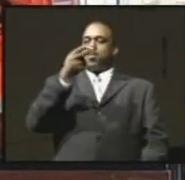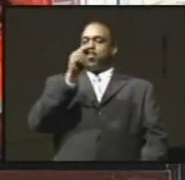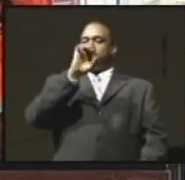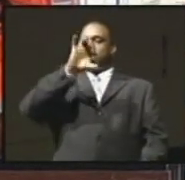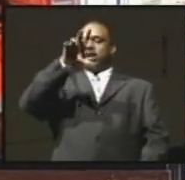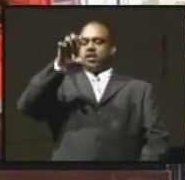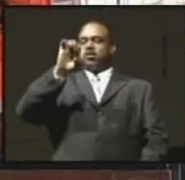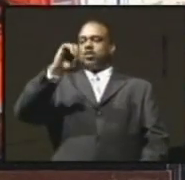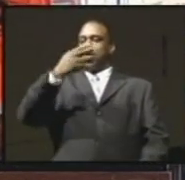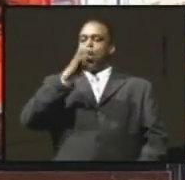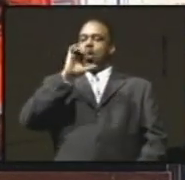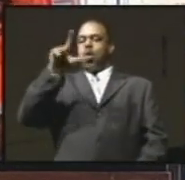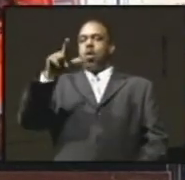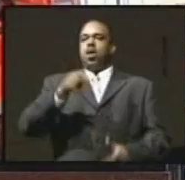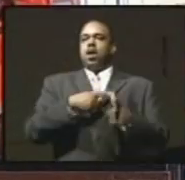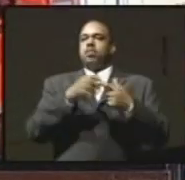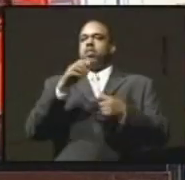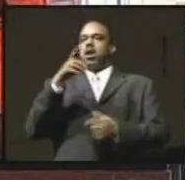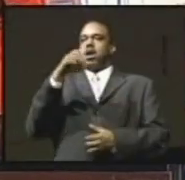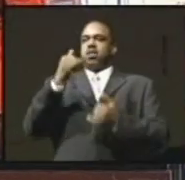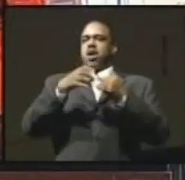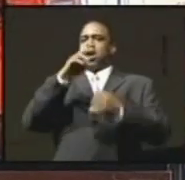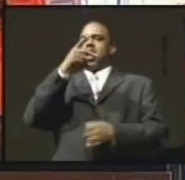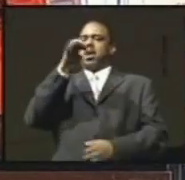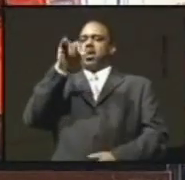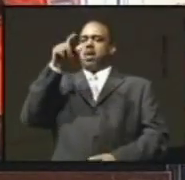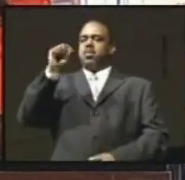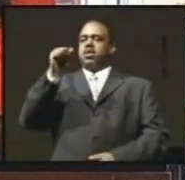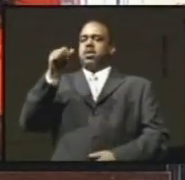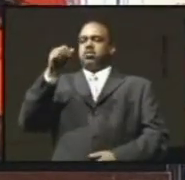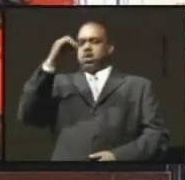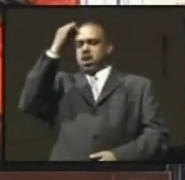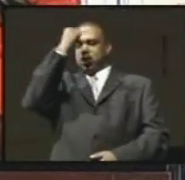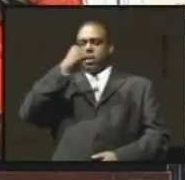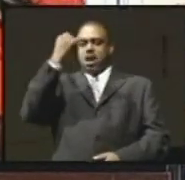Imam Muhammad Ali Alahi, the Islamic House of Wisdom.